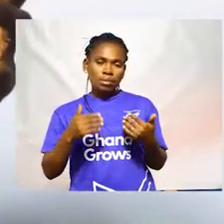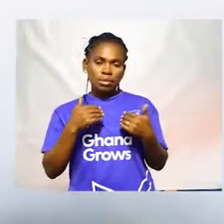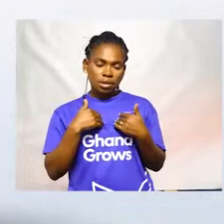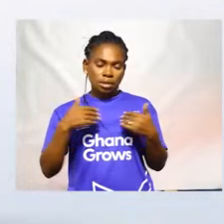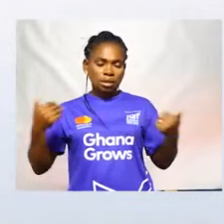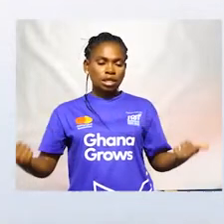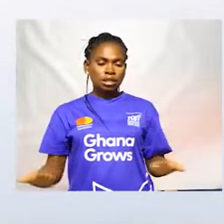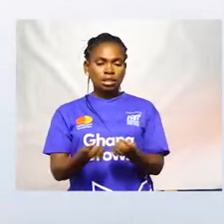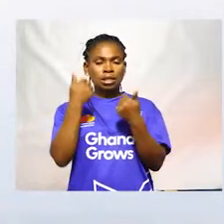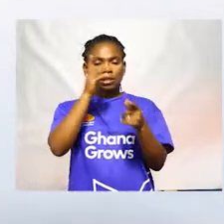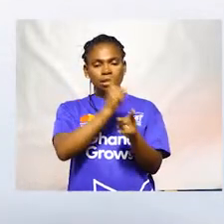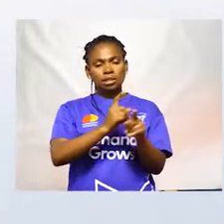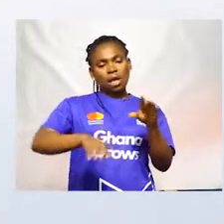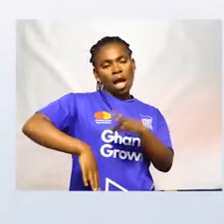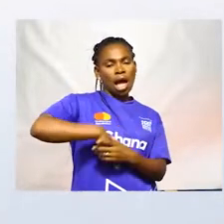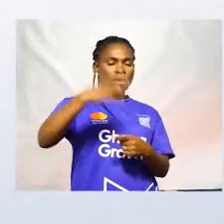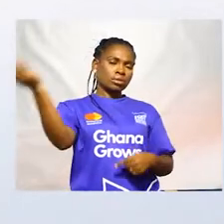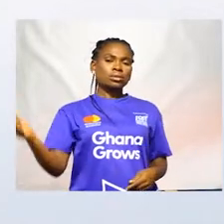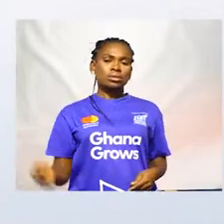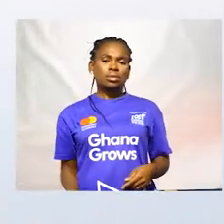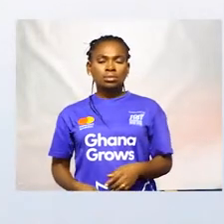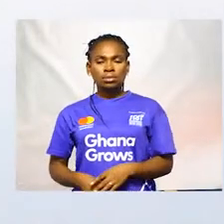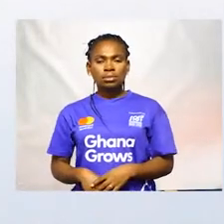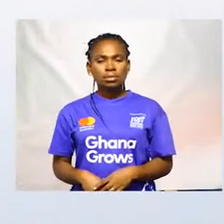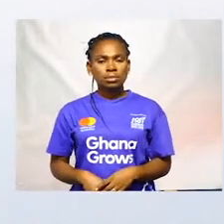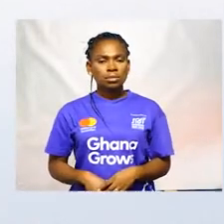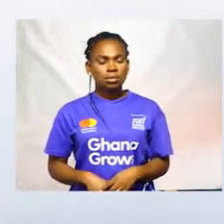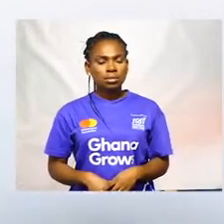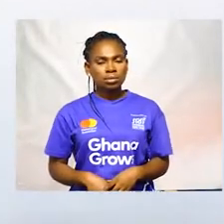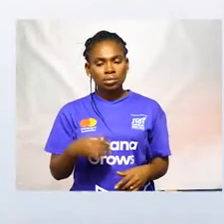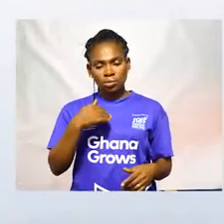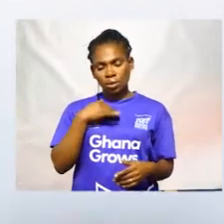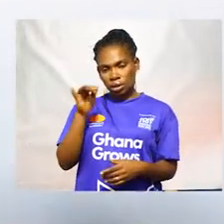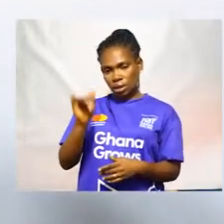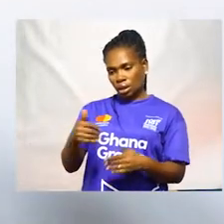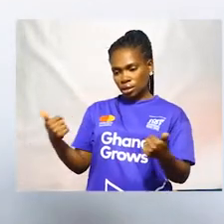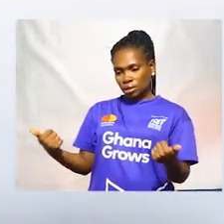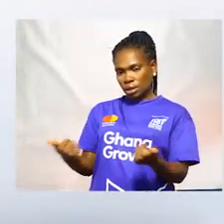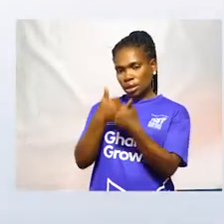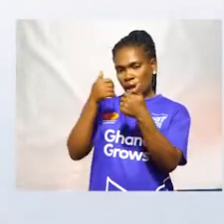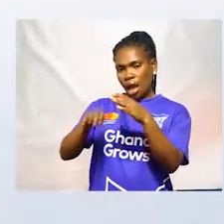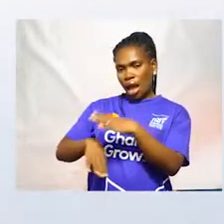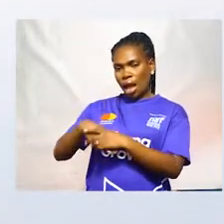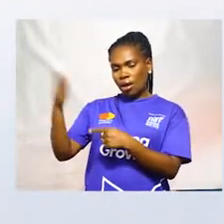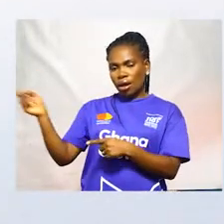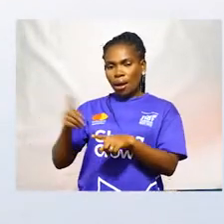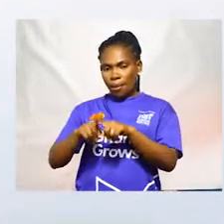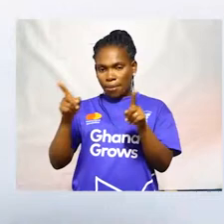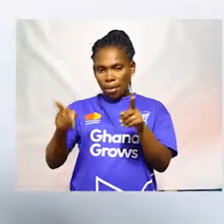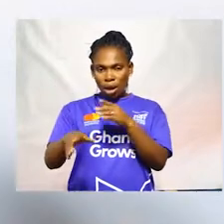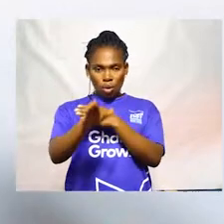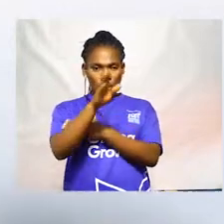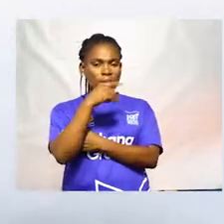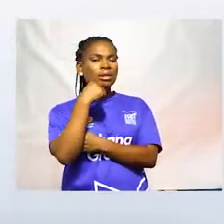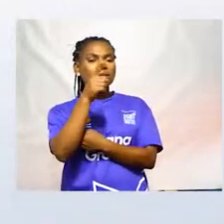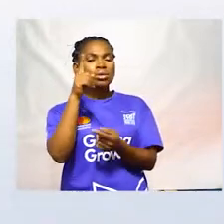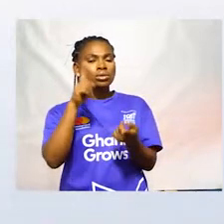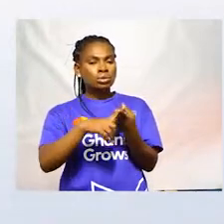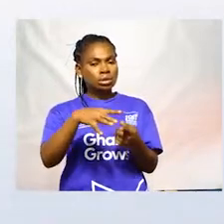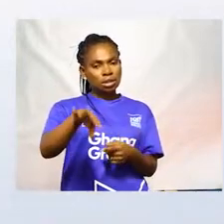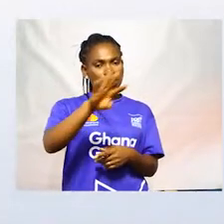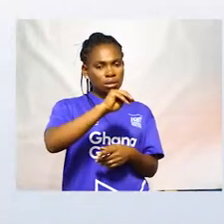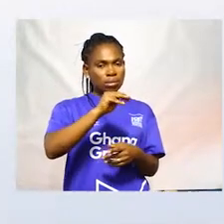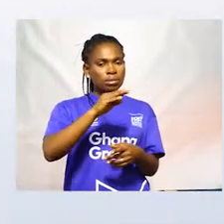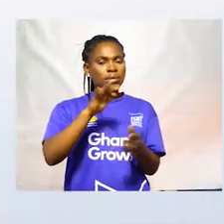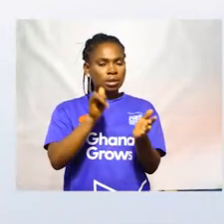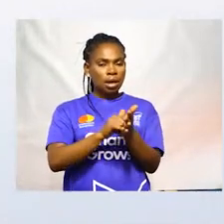taken away, just like the Apostle. He wanted that challenge taken away. But God said to him that my grace